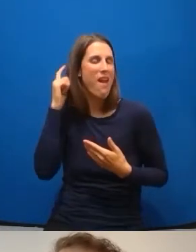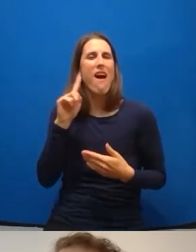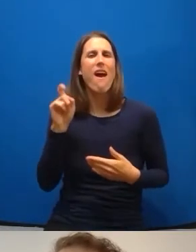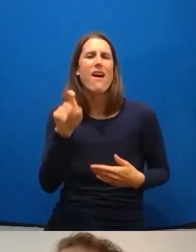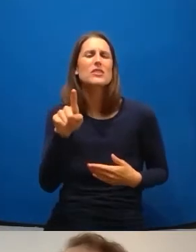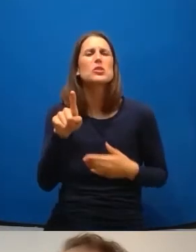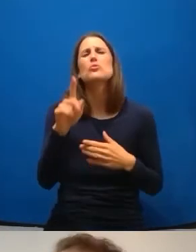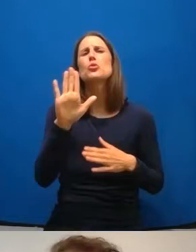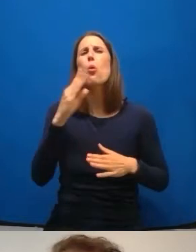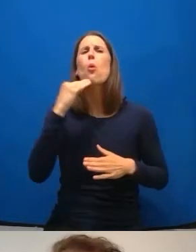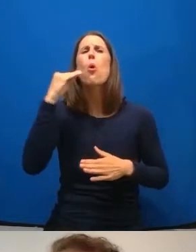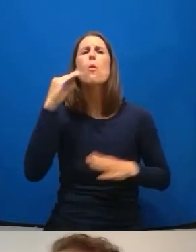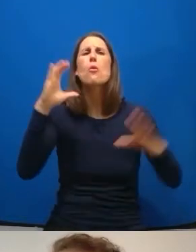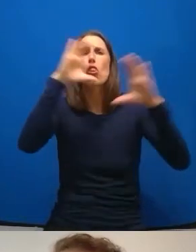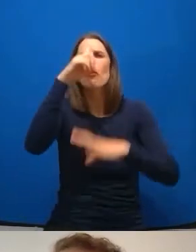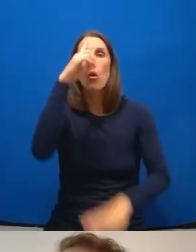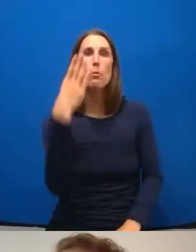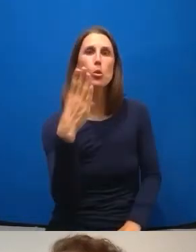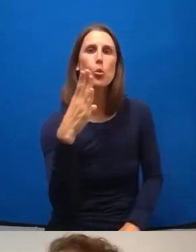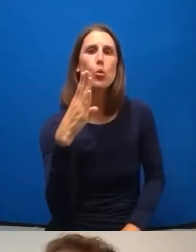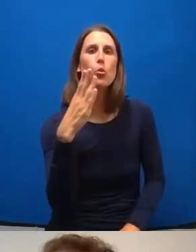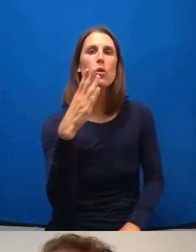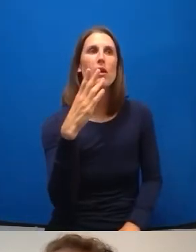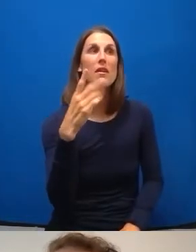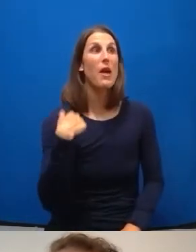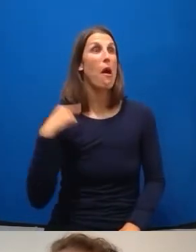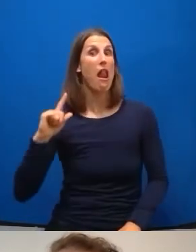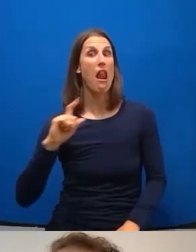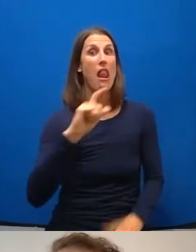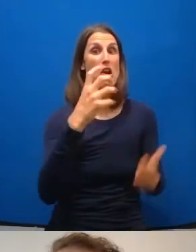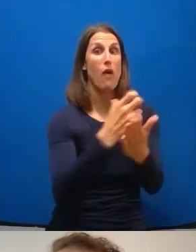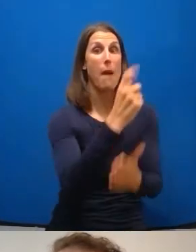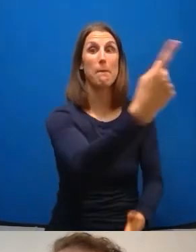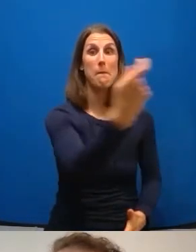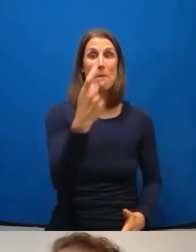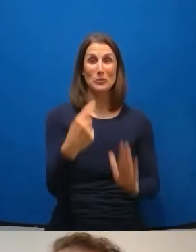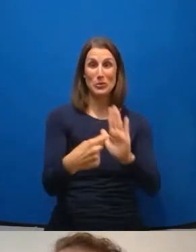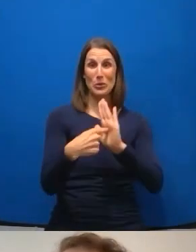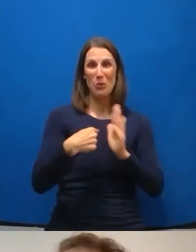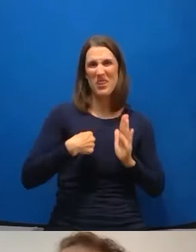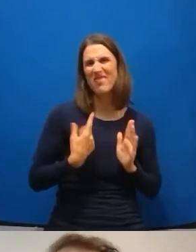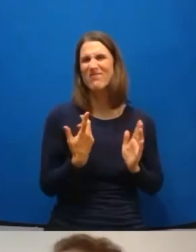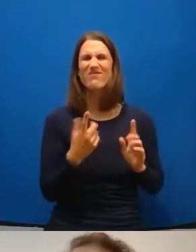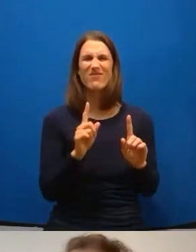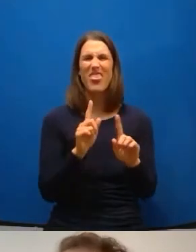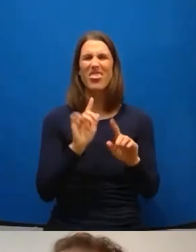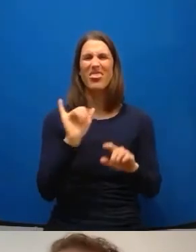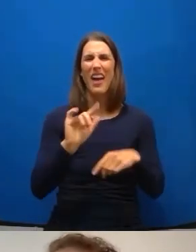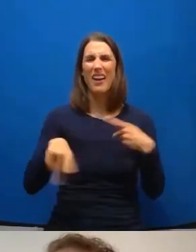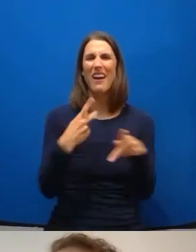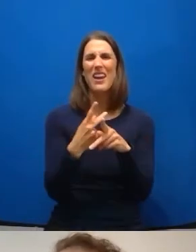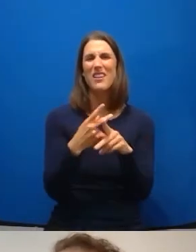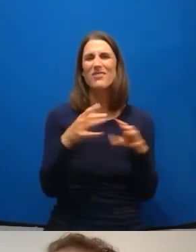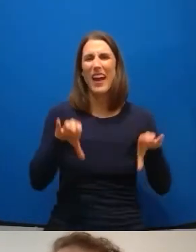activities. But that's beyond just the typical lessons that we do as well. I usually will end with something like